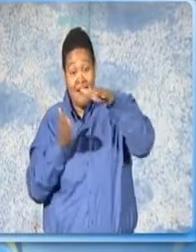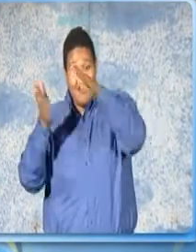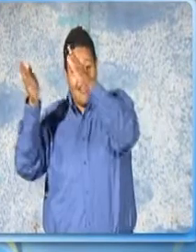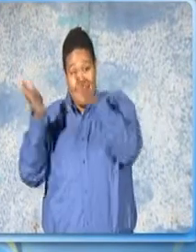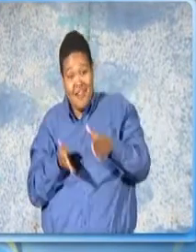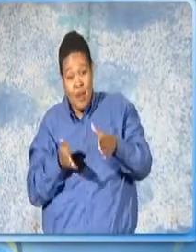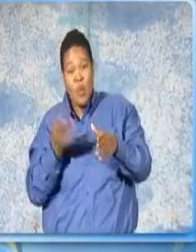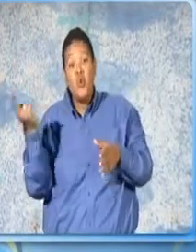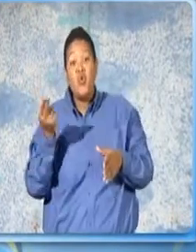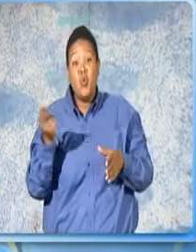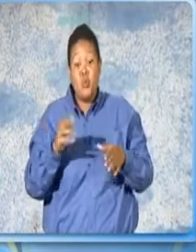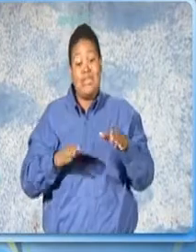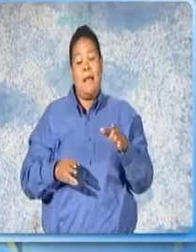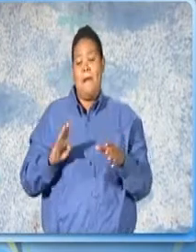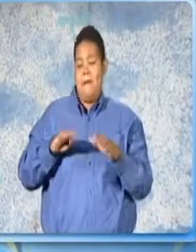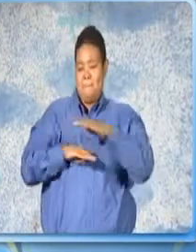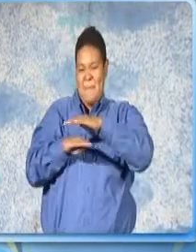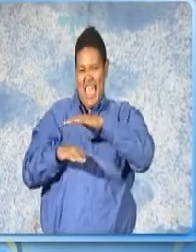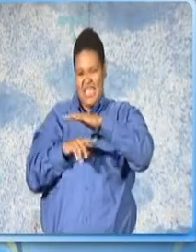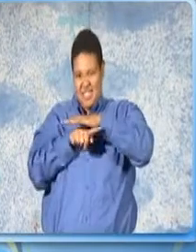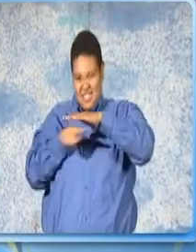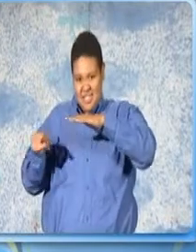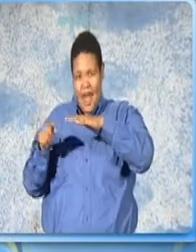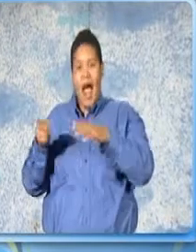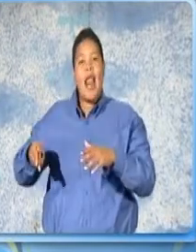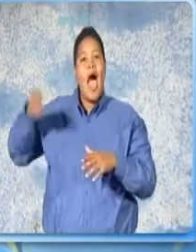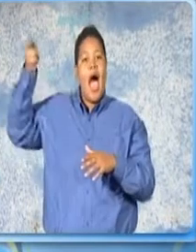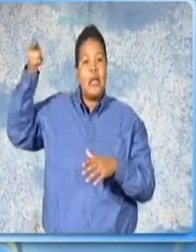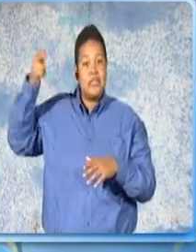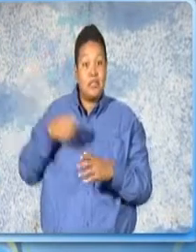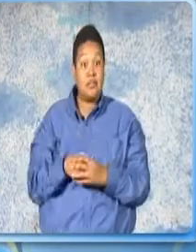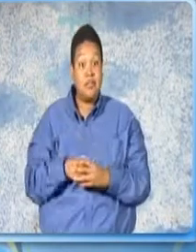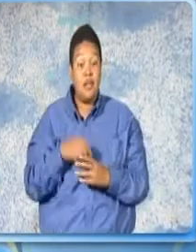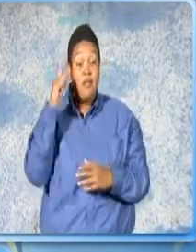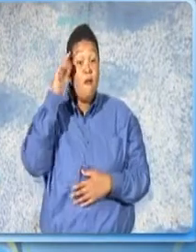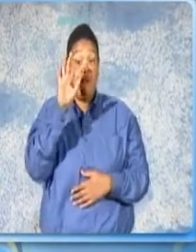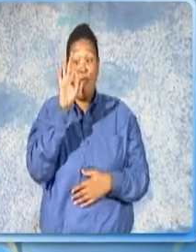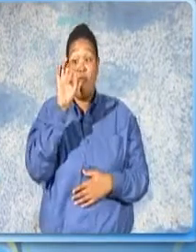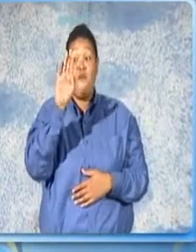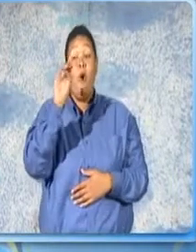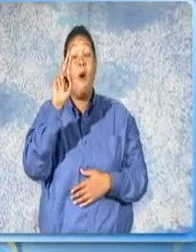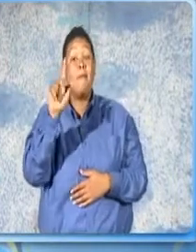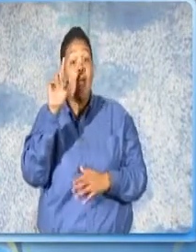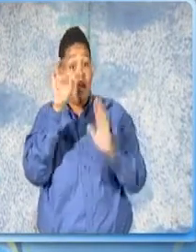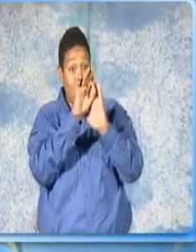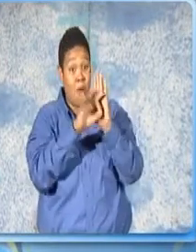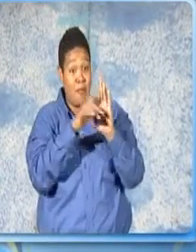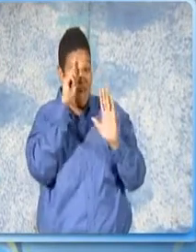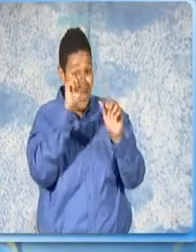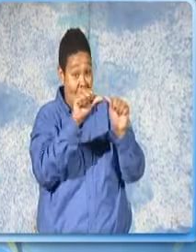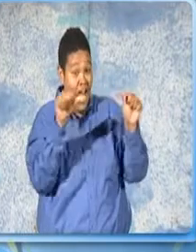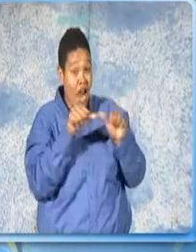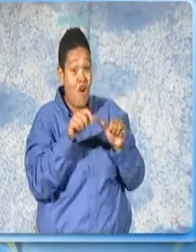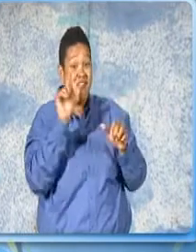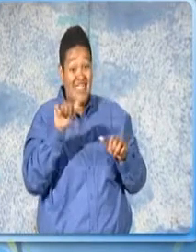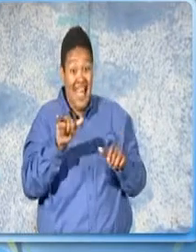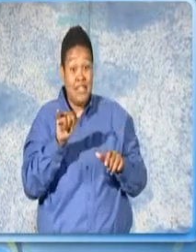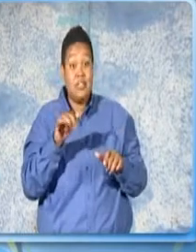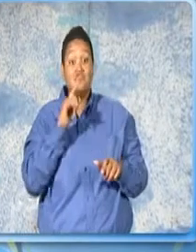its base and its height. The formula for the area of a parallelogram is base times